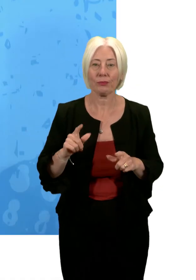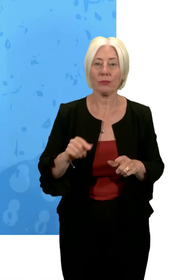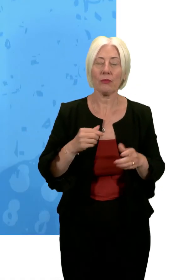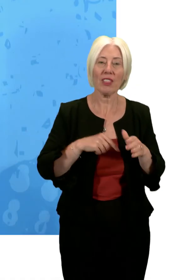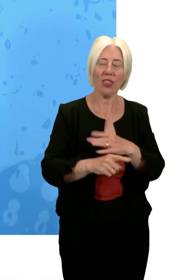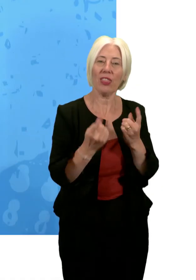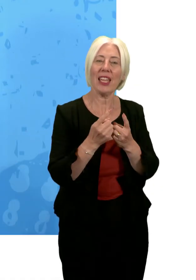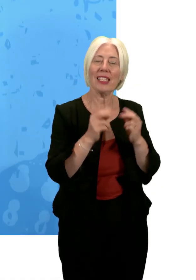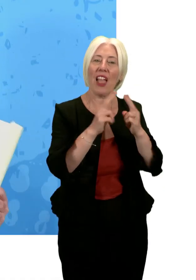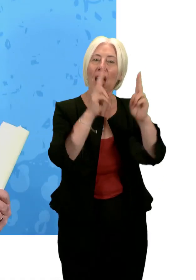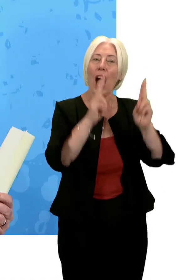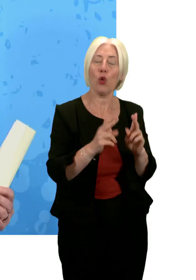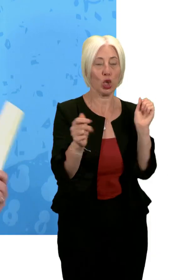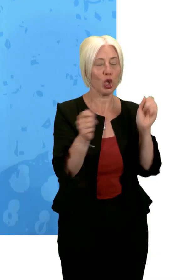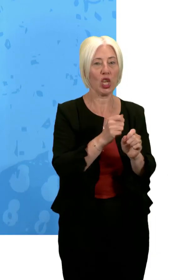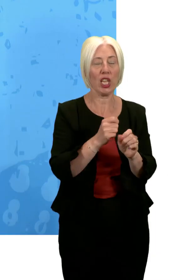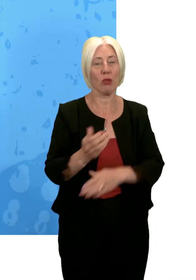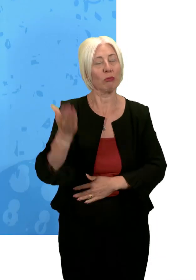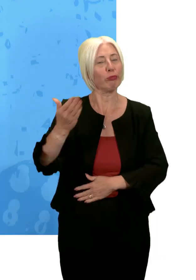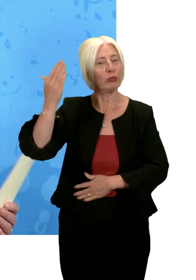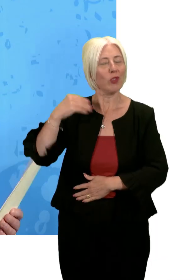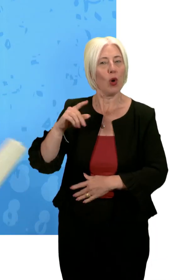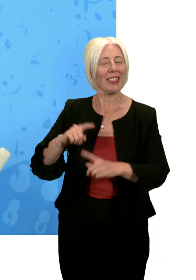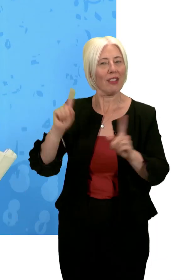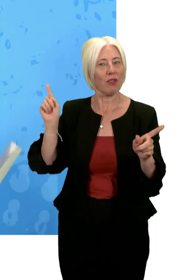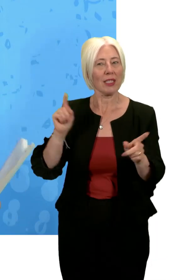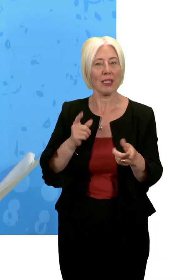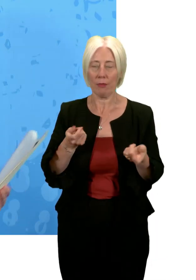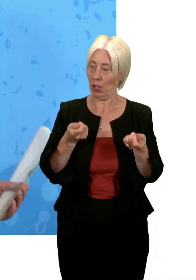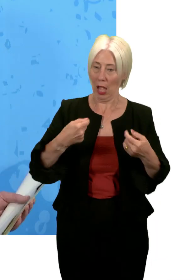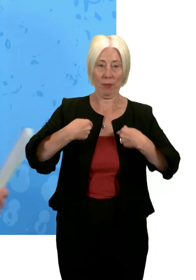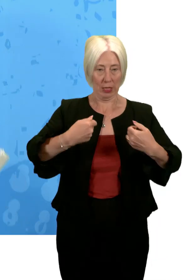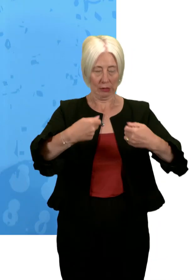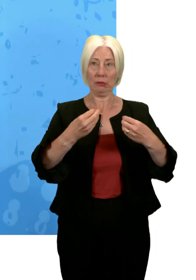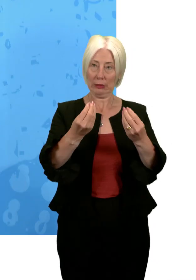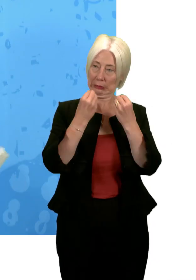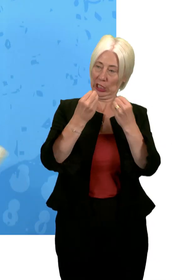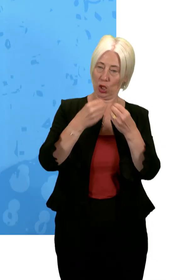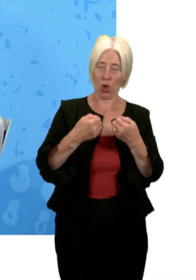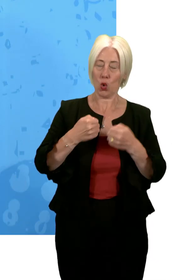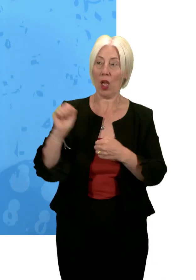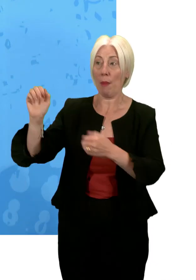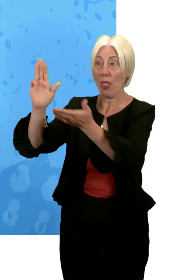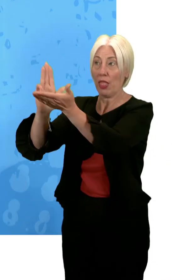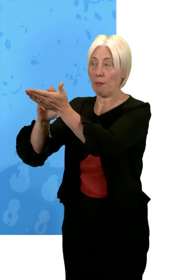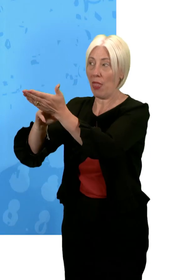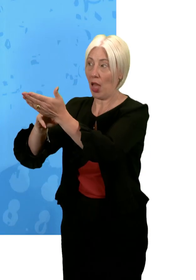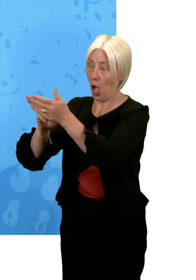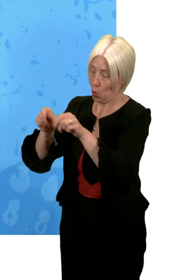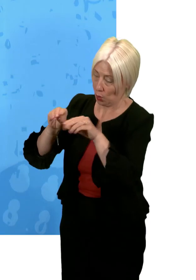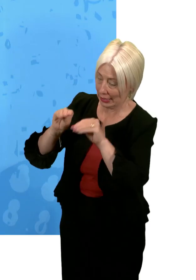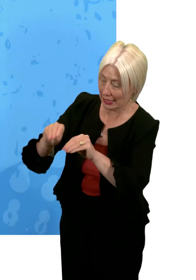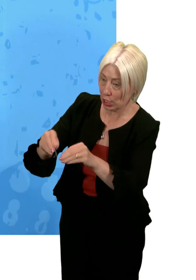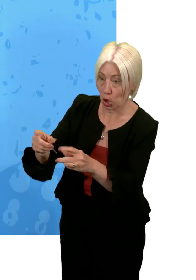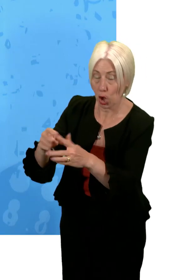structure changed. So the typical way that we were taught to cook, and typically it was mother to daughter, which again needed to